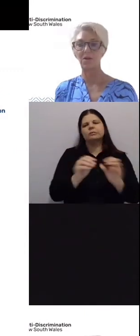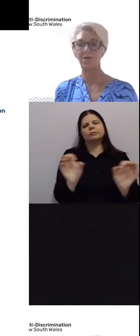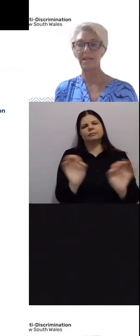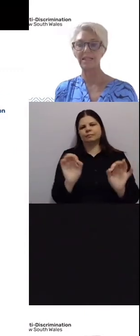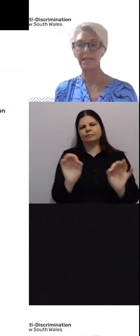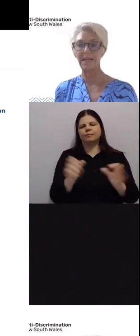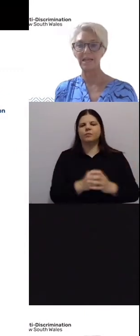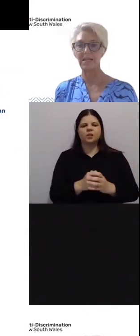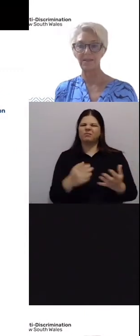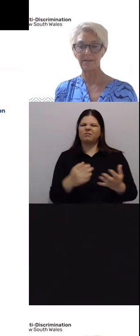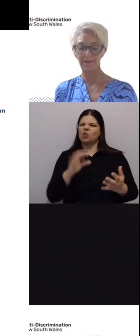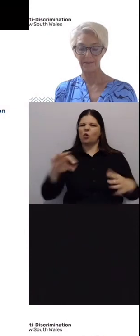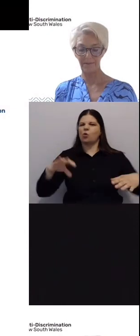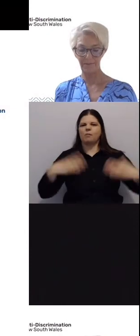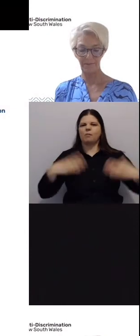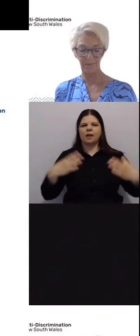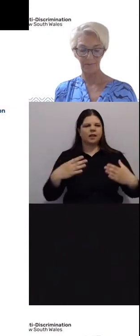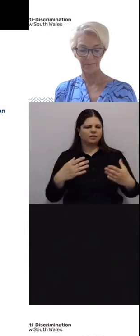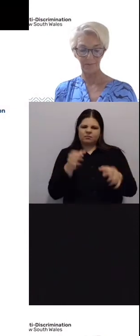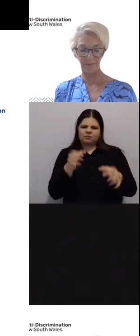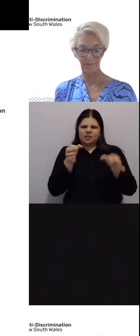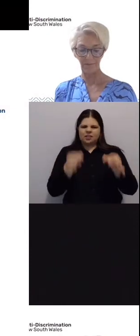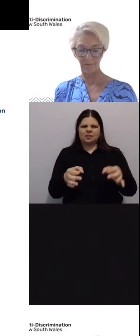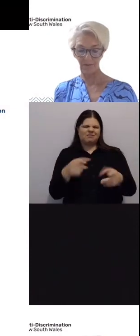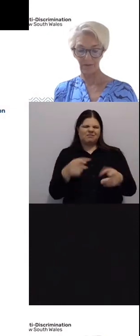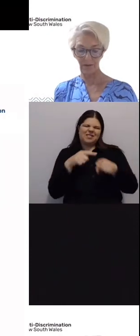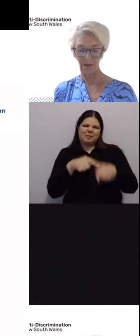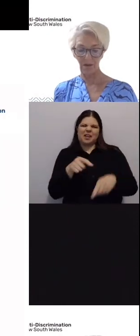discretion of the conciliator.